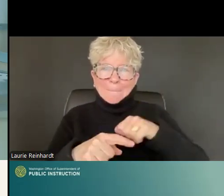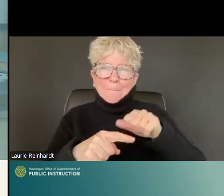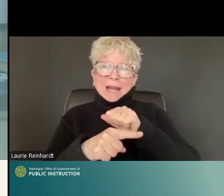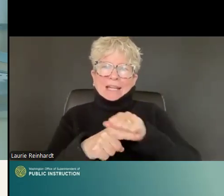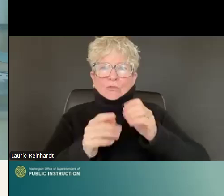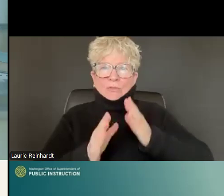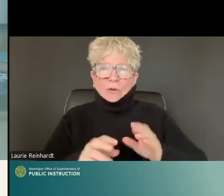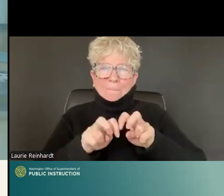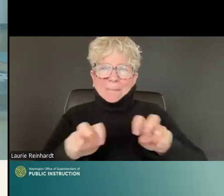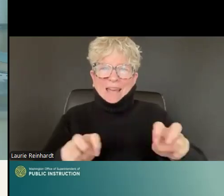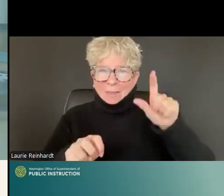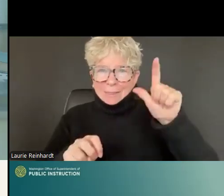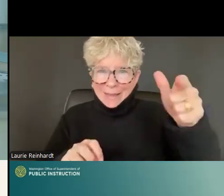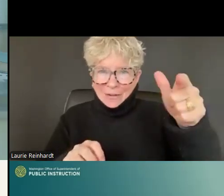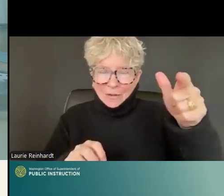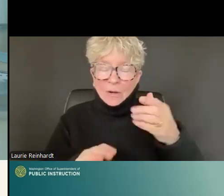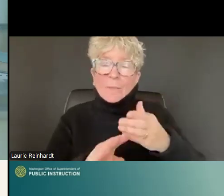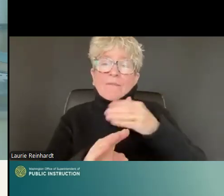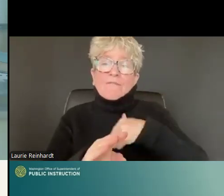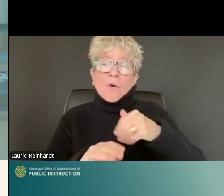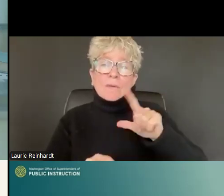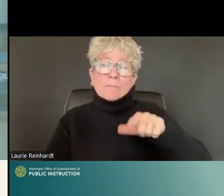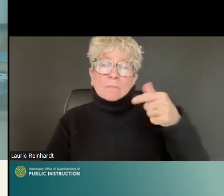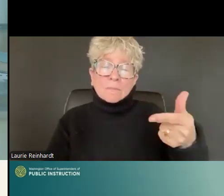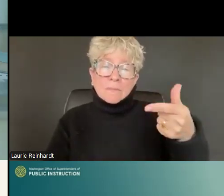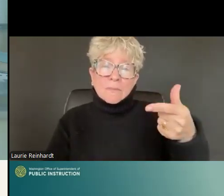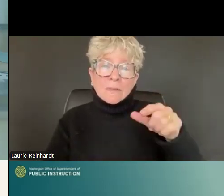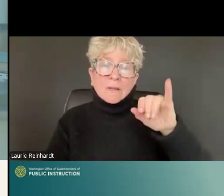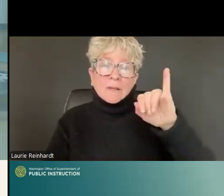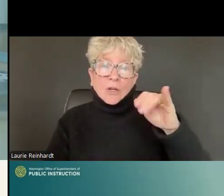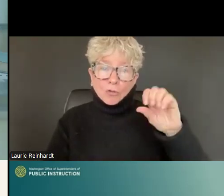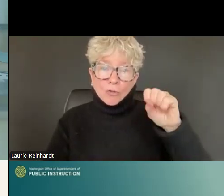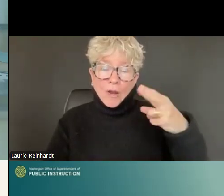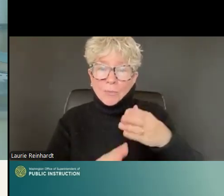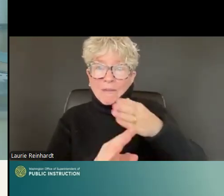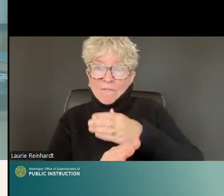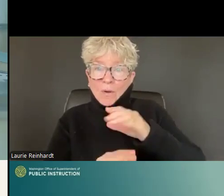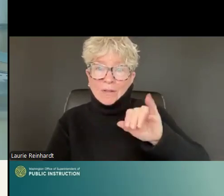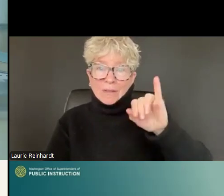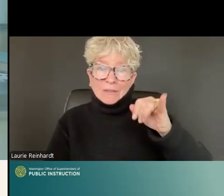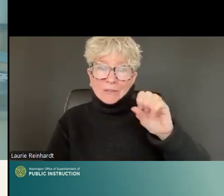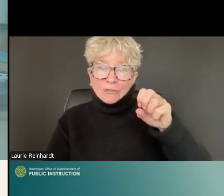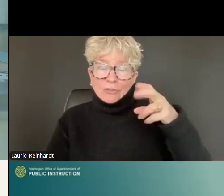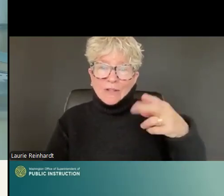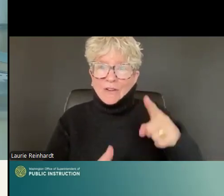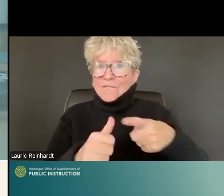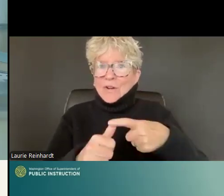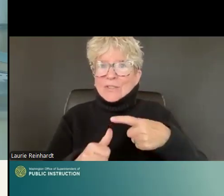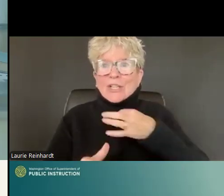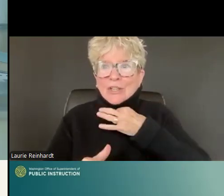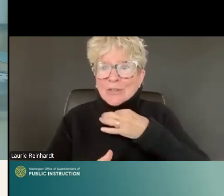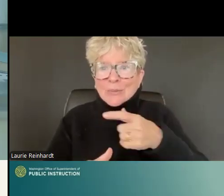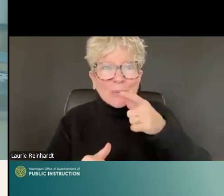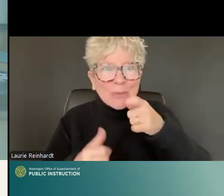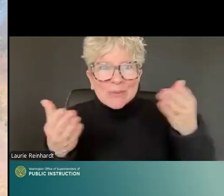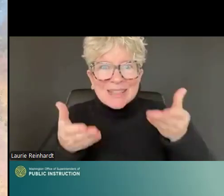But before I hand over the mic to my colleague Josh, we're going to take some time to learn who's with us